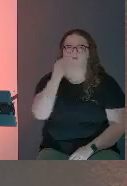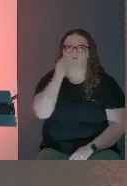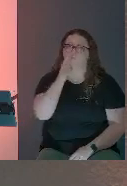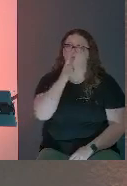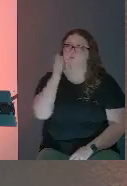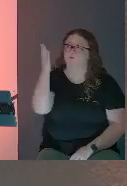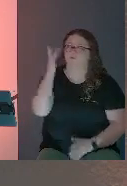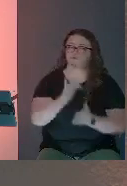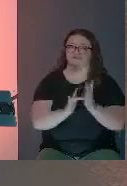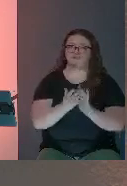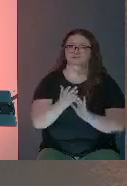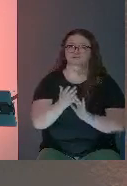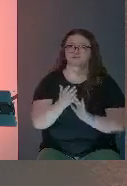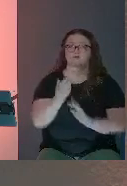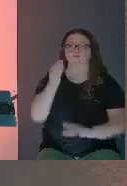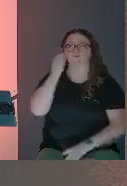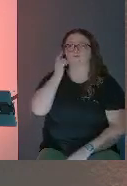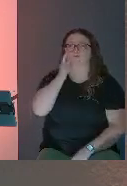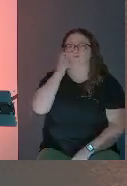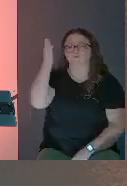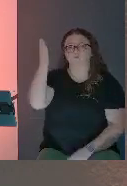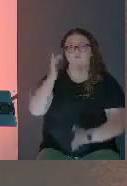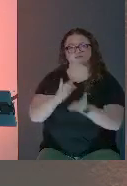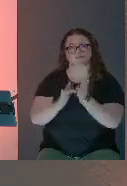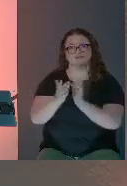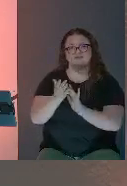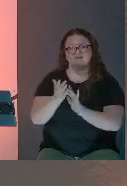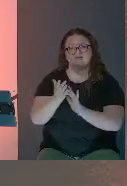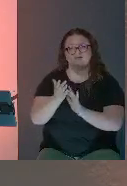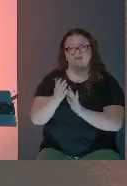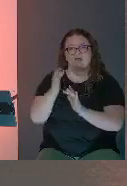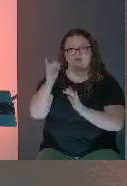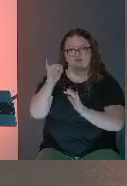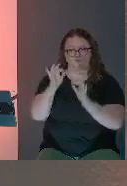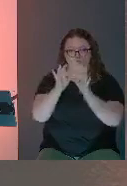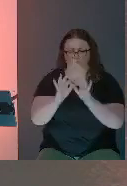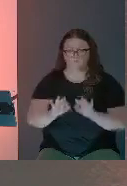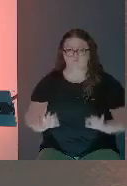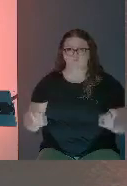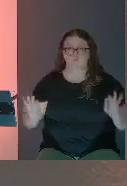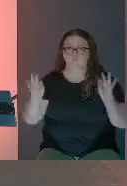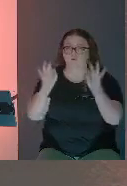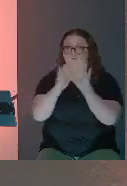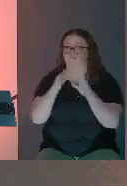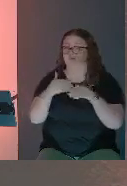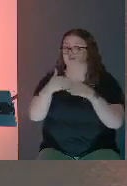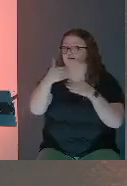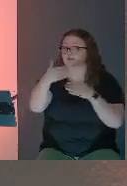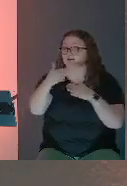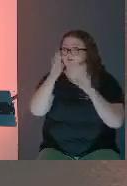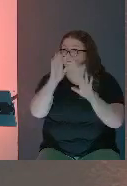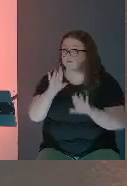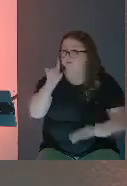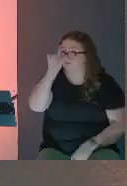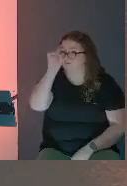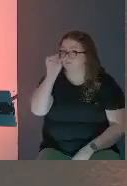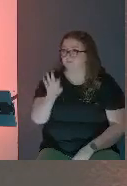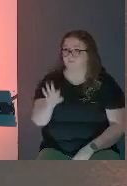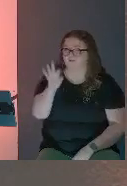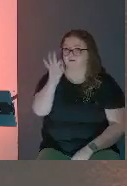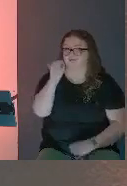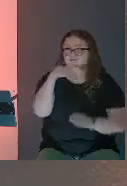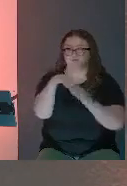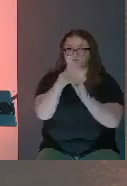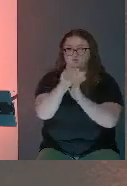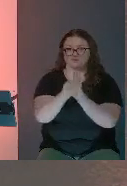Because knowing who Jesus is key to the next great mystery that you find in the New Testament.